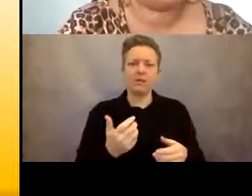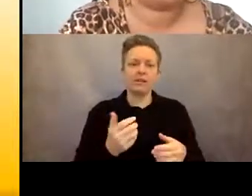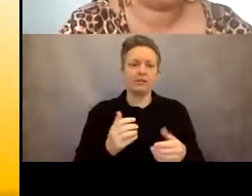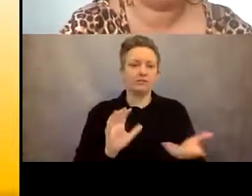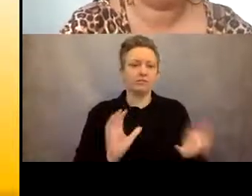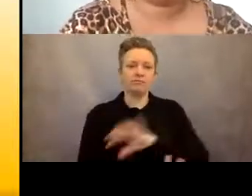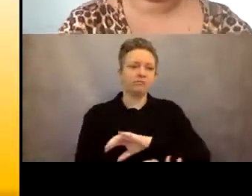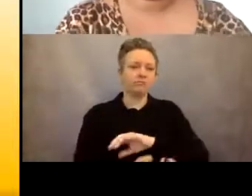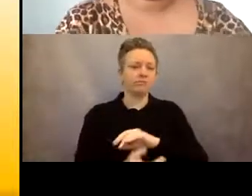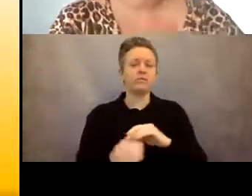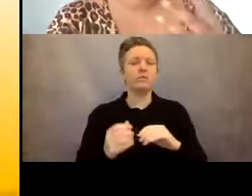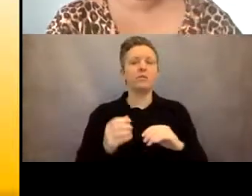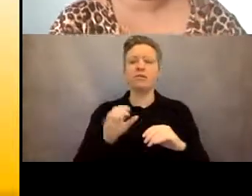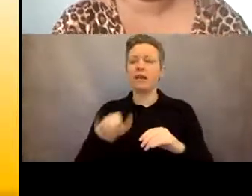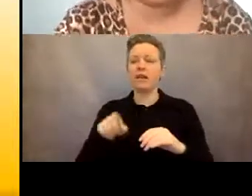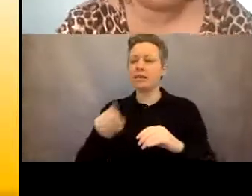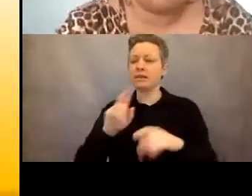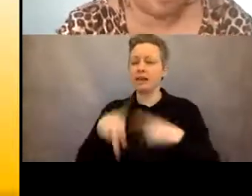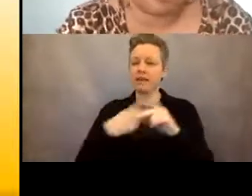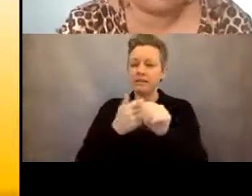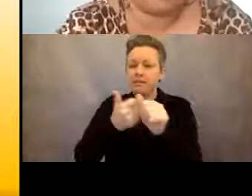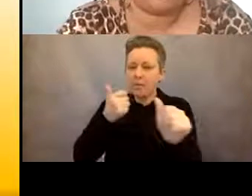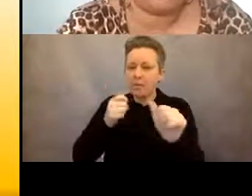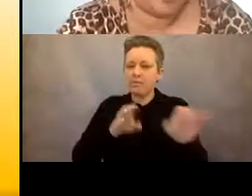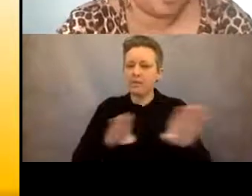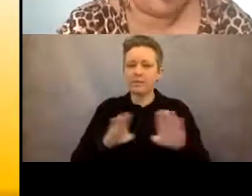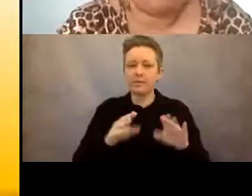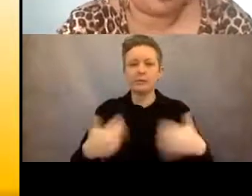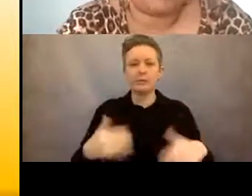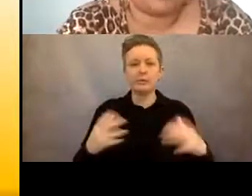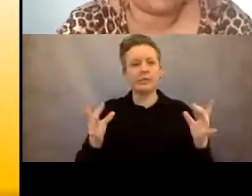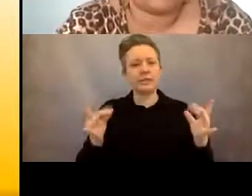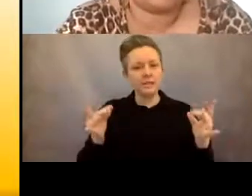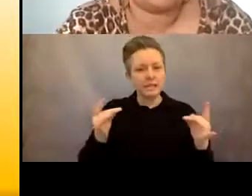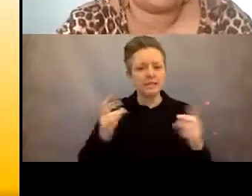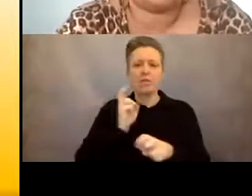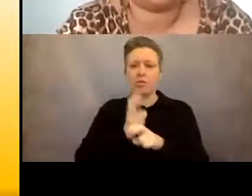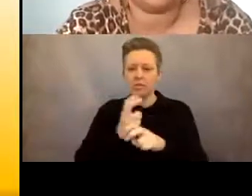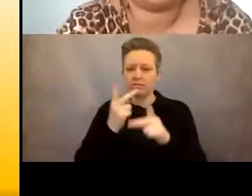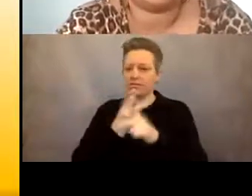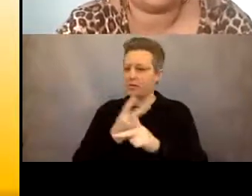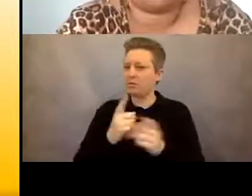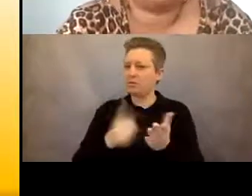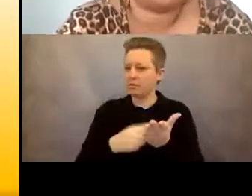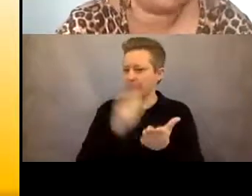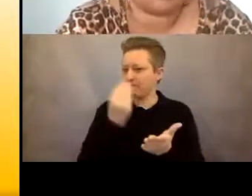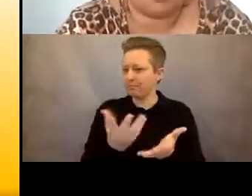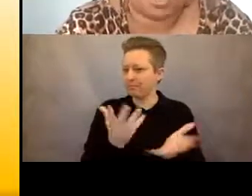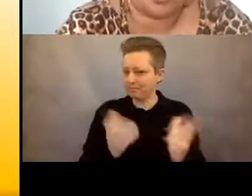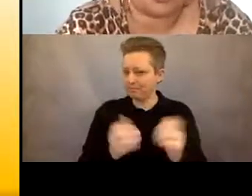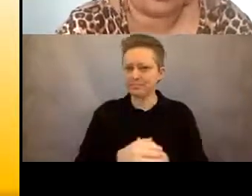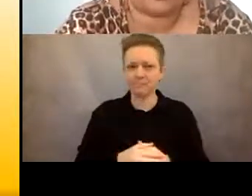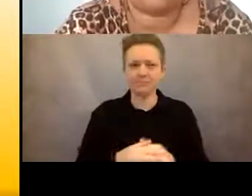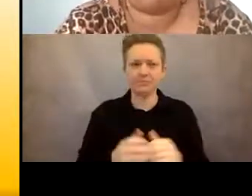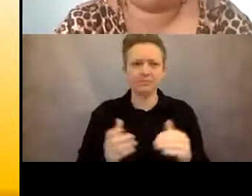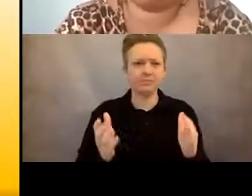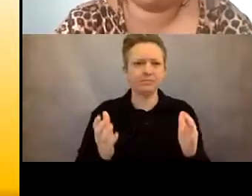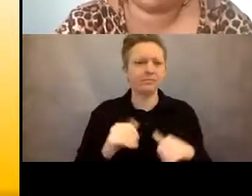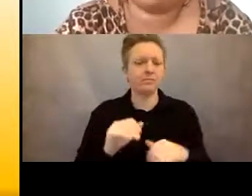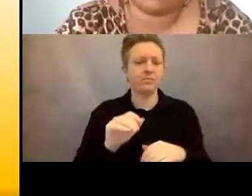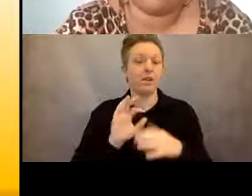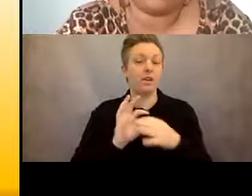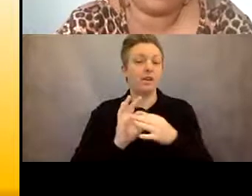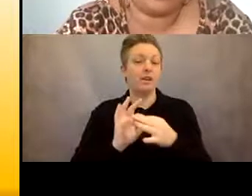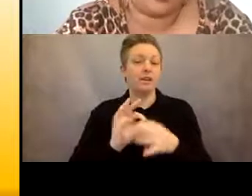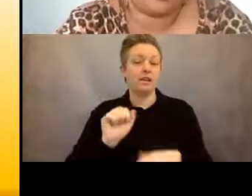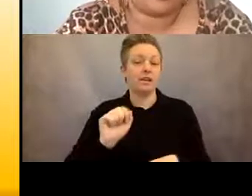again, tap into. Attachment problems, affect dysregulation. So that's that whole 0 to 100 thing that folks